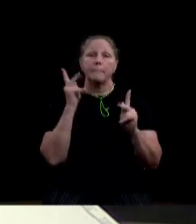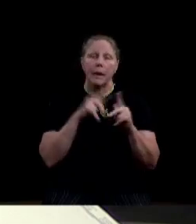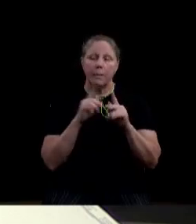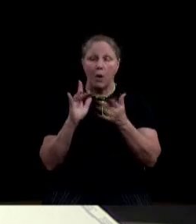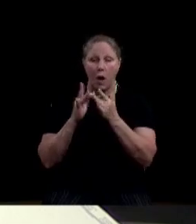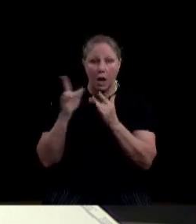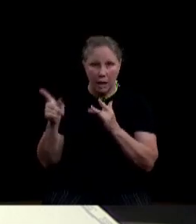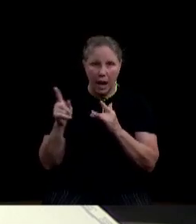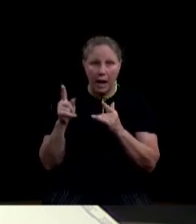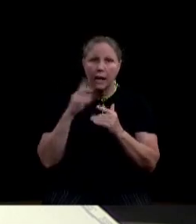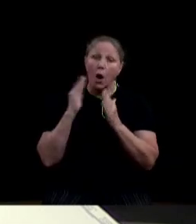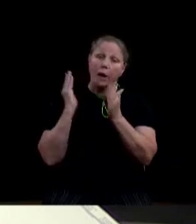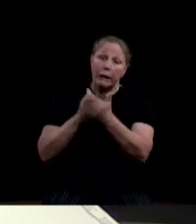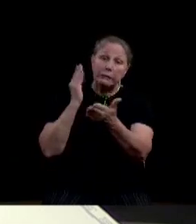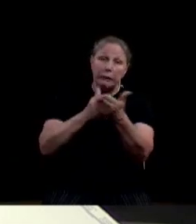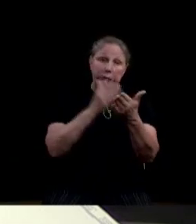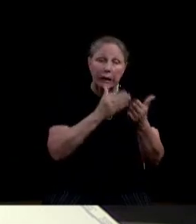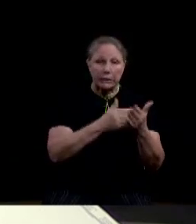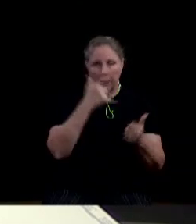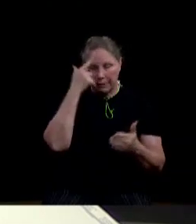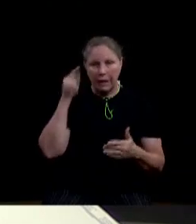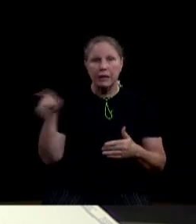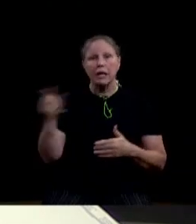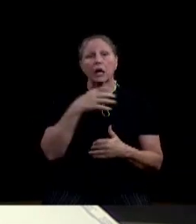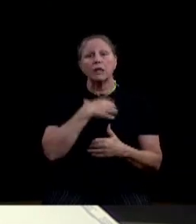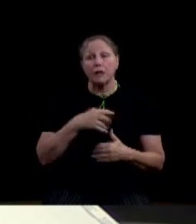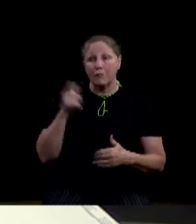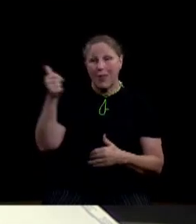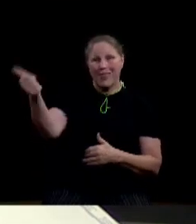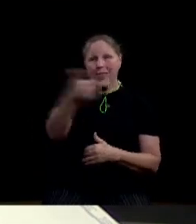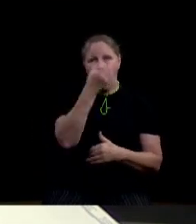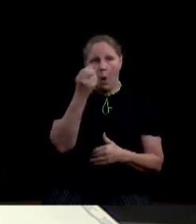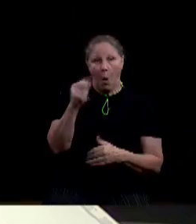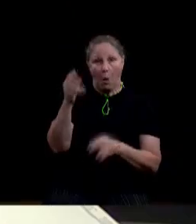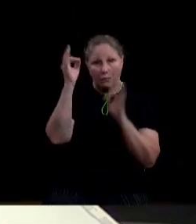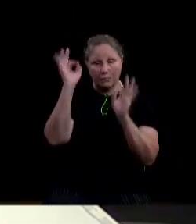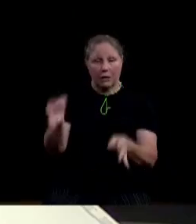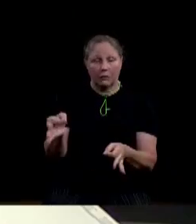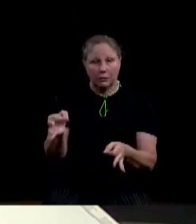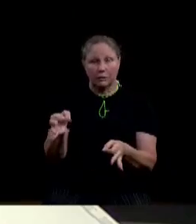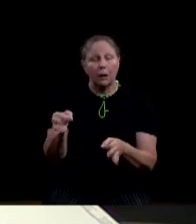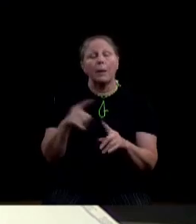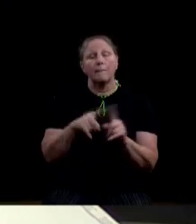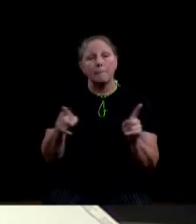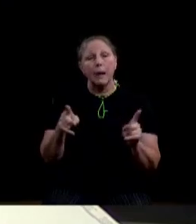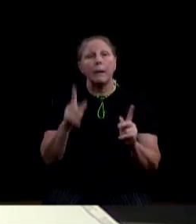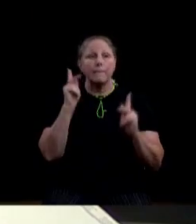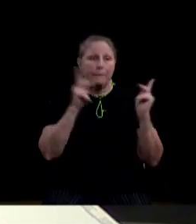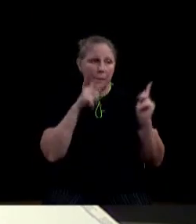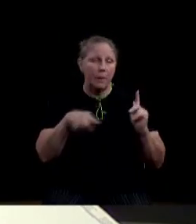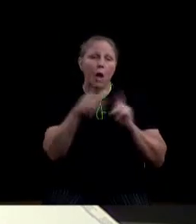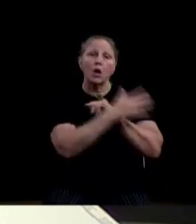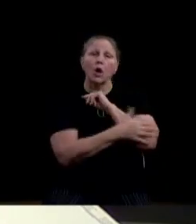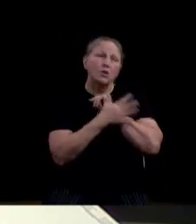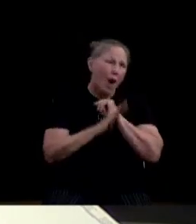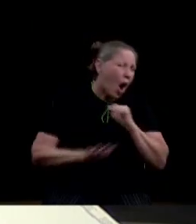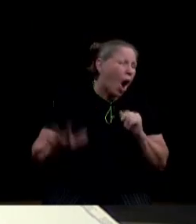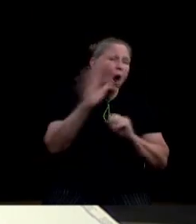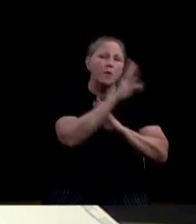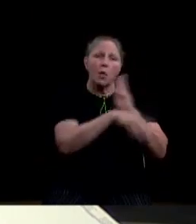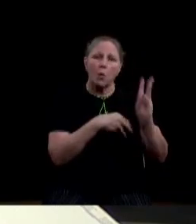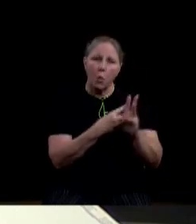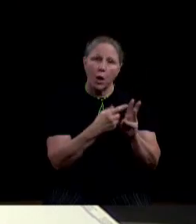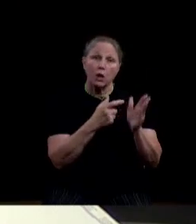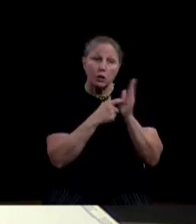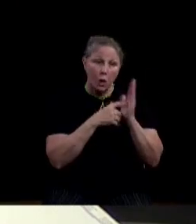desire for their personal choice and freedom. However, there are many countries around the world that have shown to lower their cases by the use of face covering